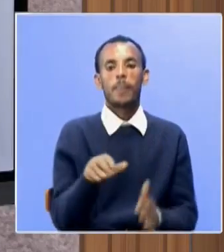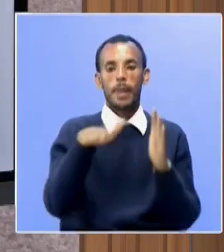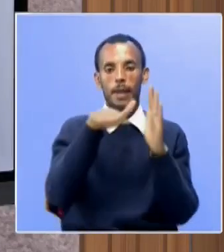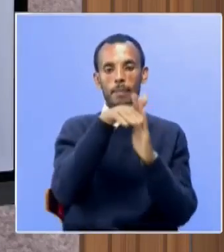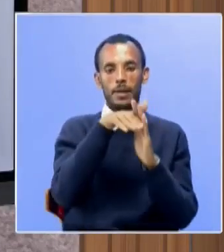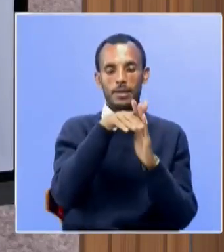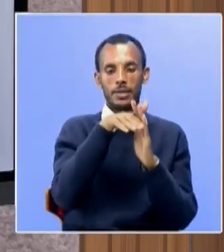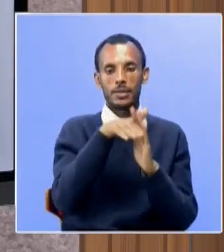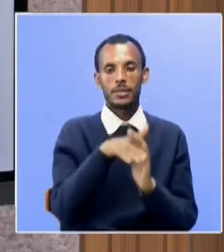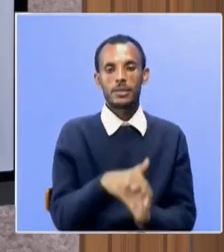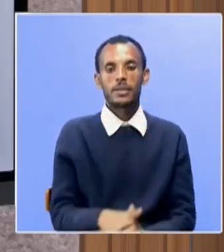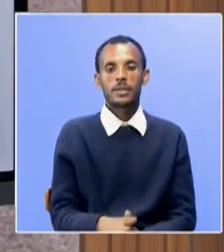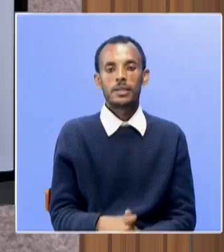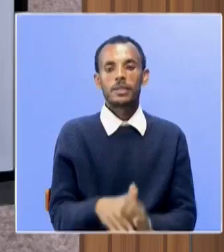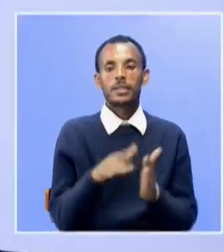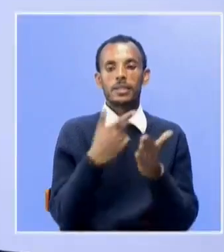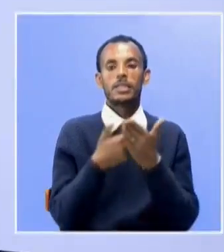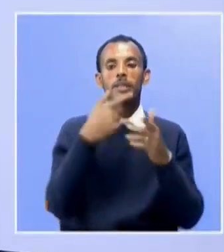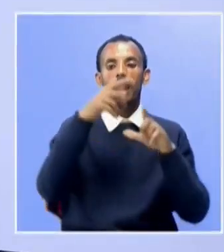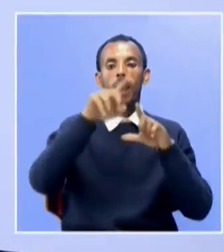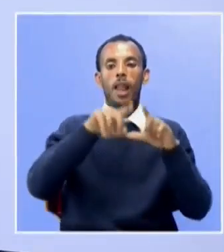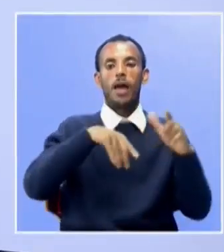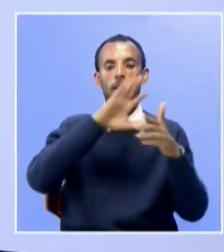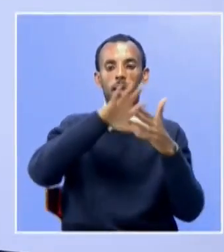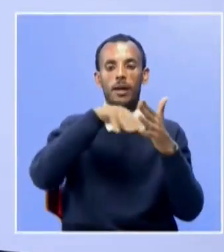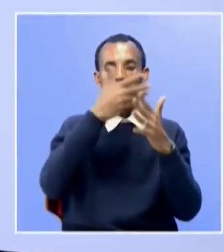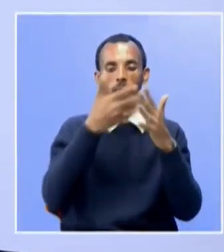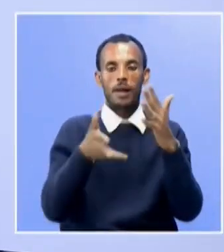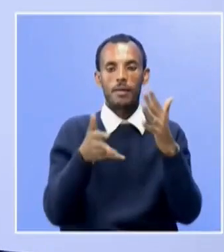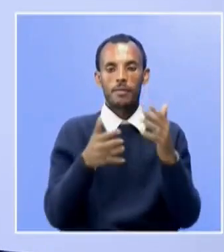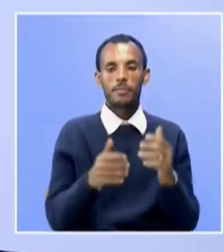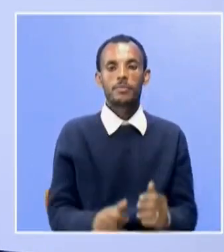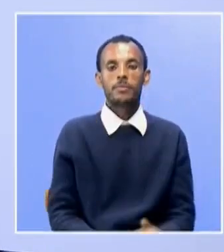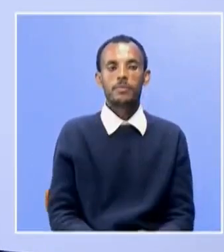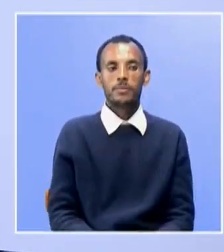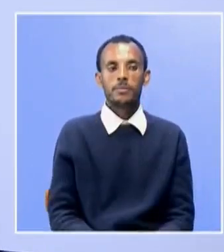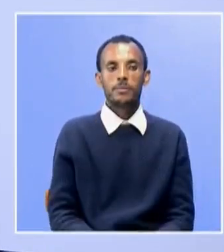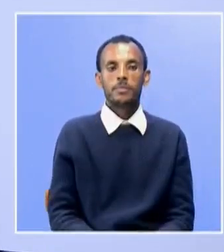Represent this line graph